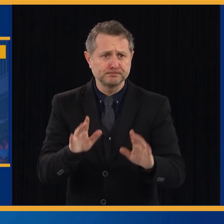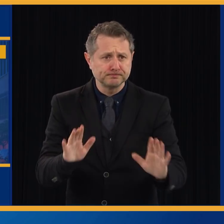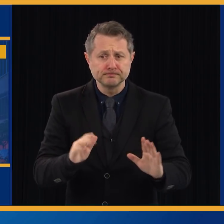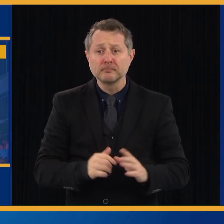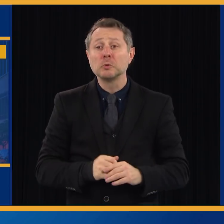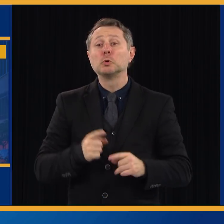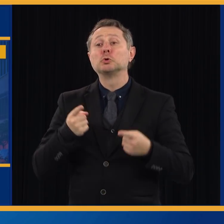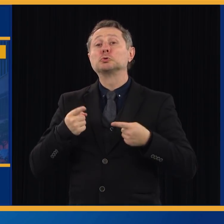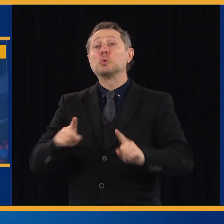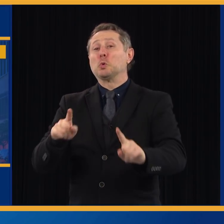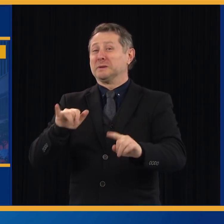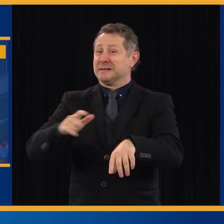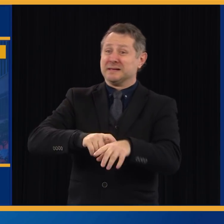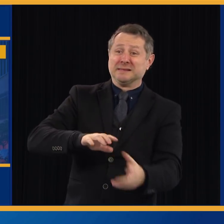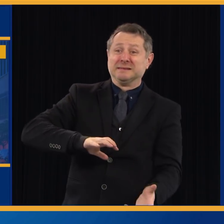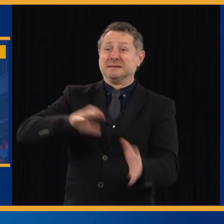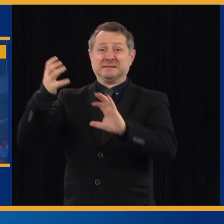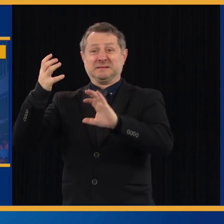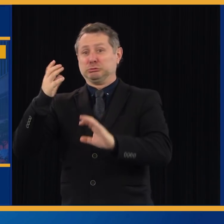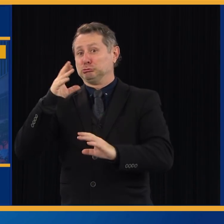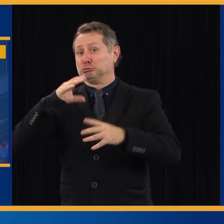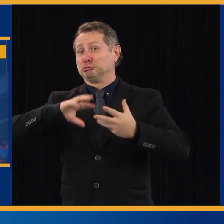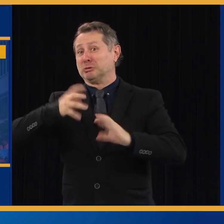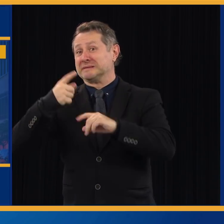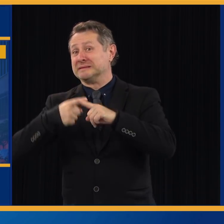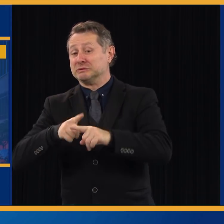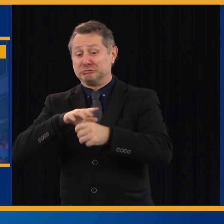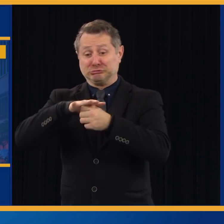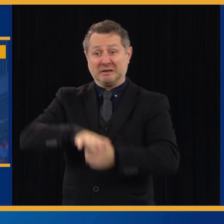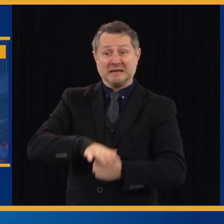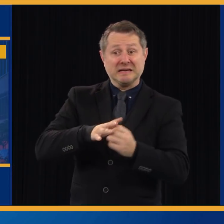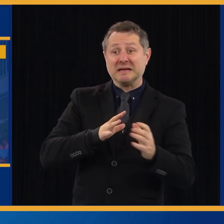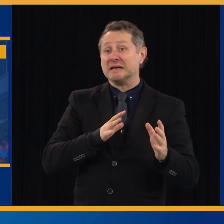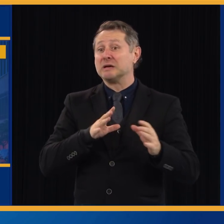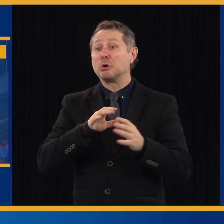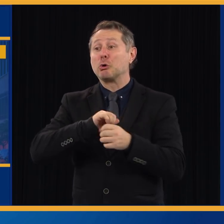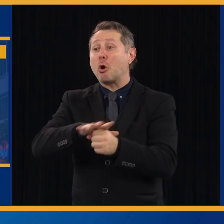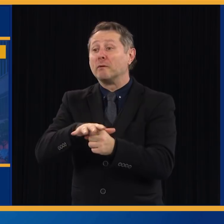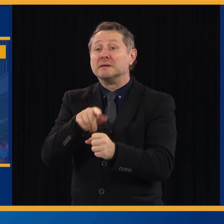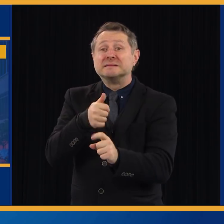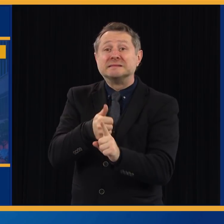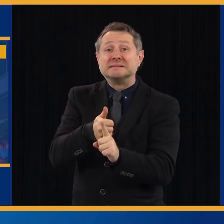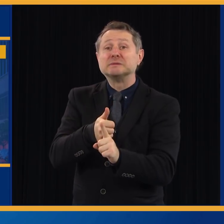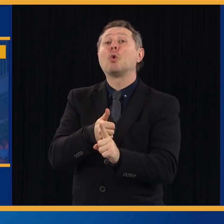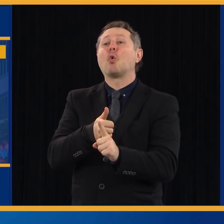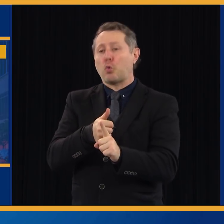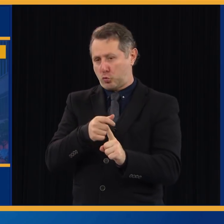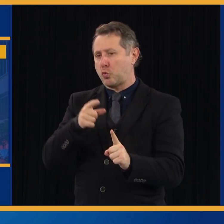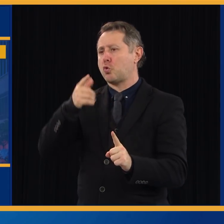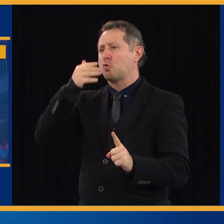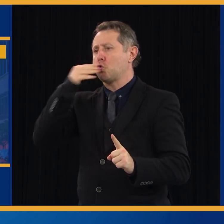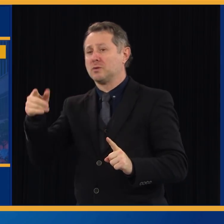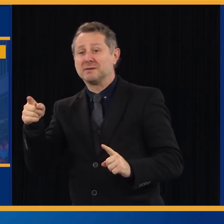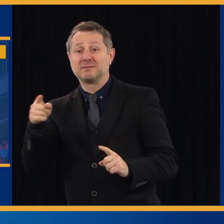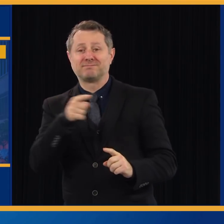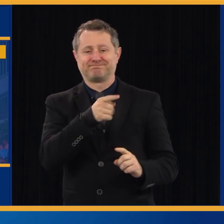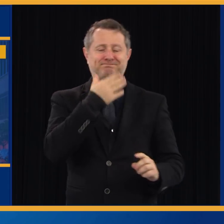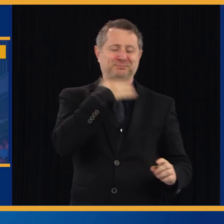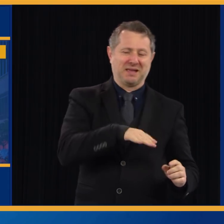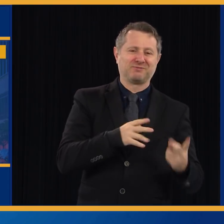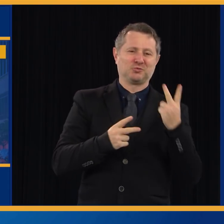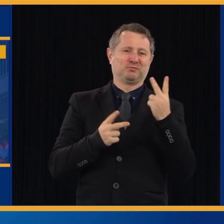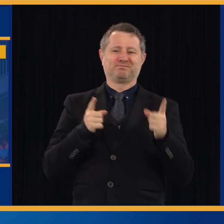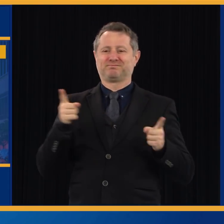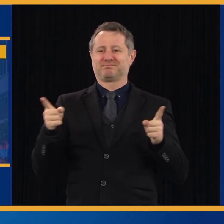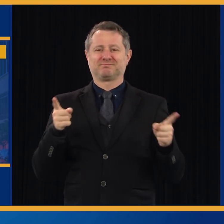crises, pressure brings out the best and the worst in people. I believe that. Individually, you get to really see how a